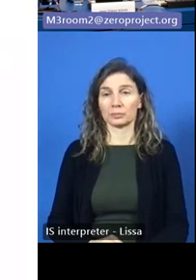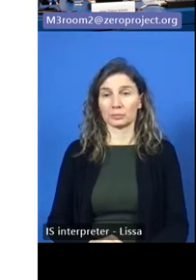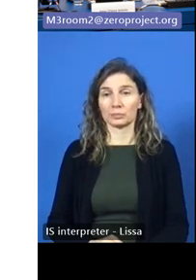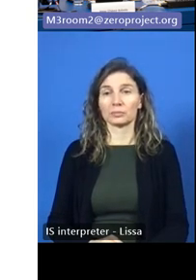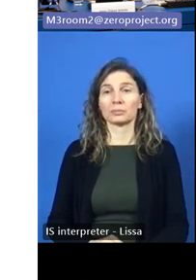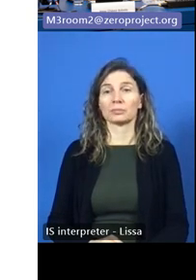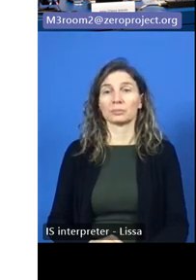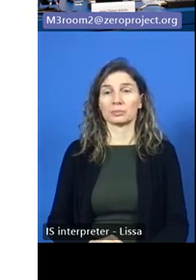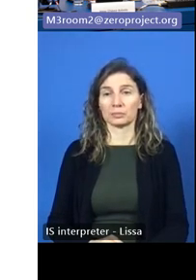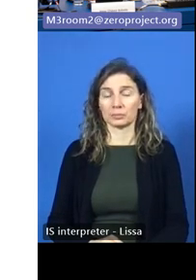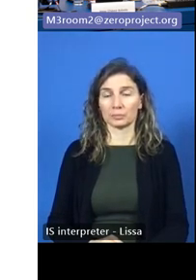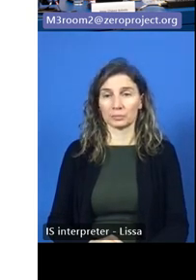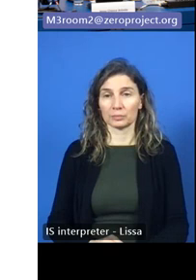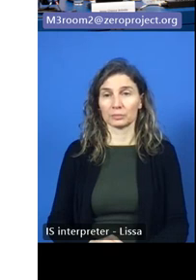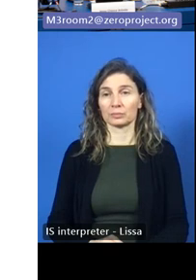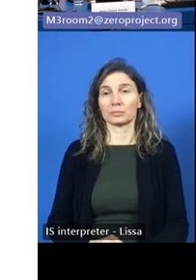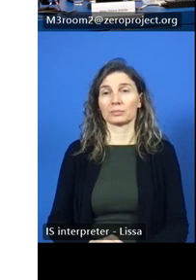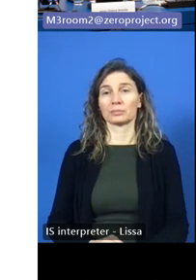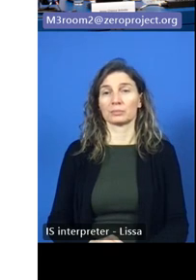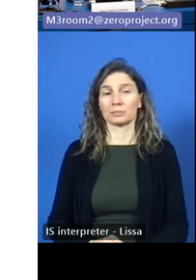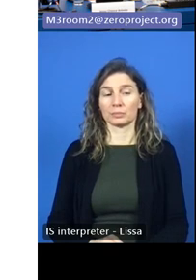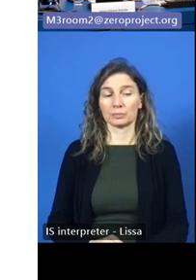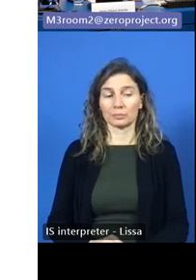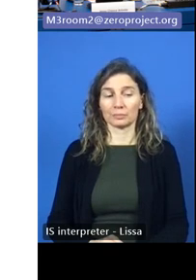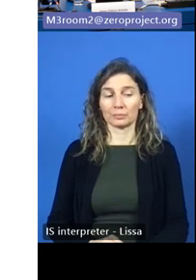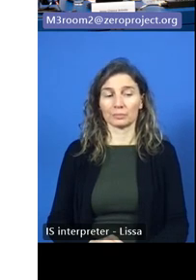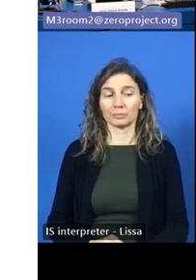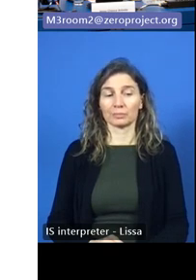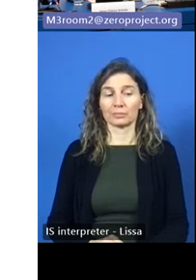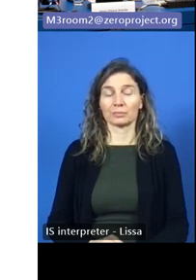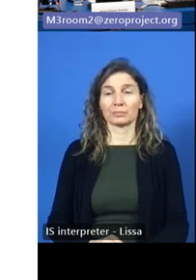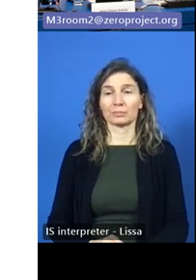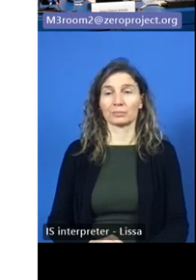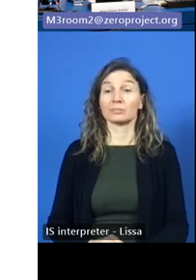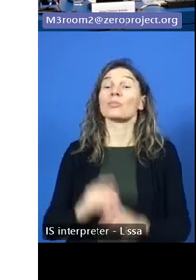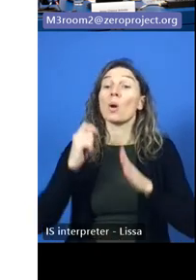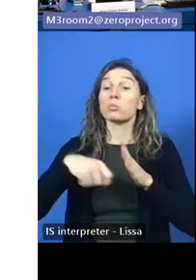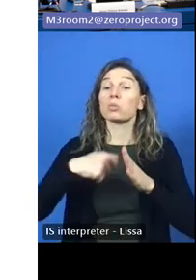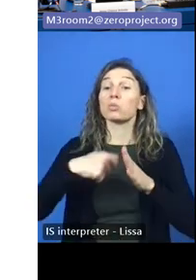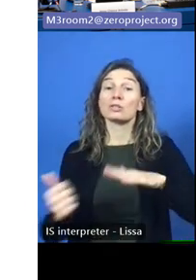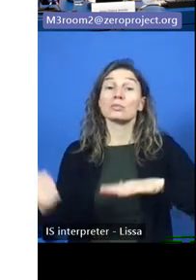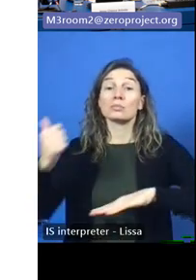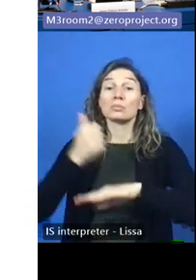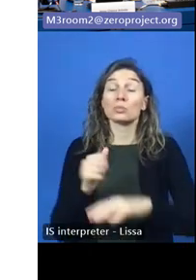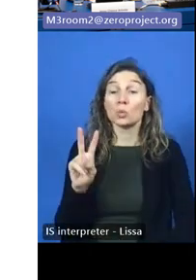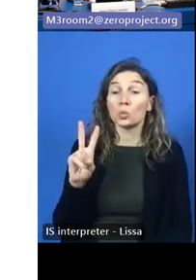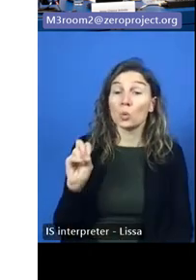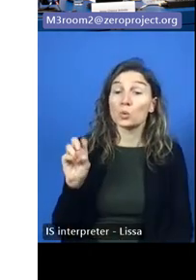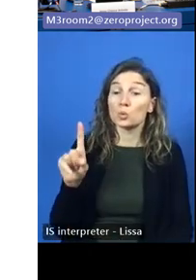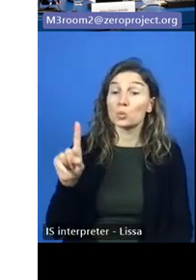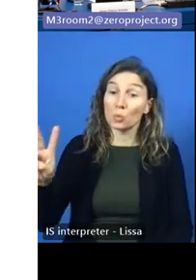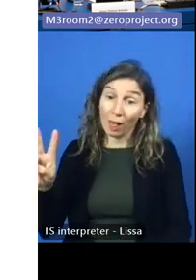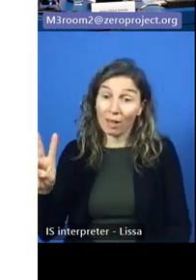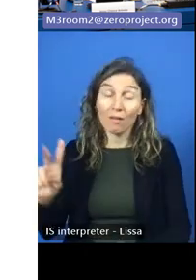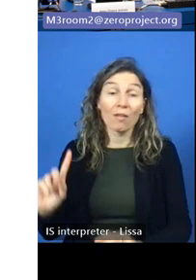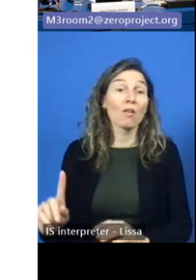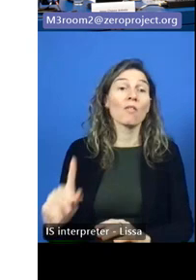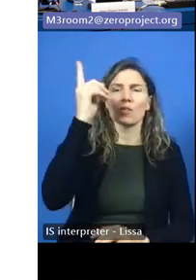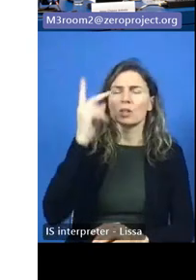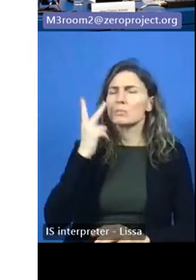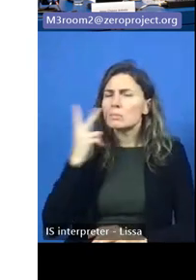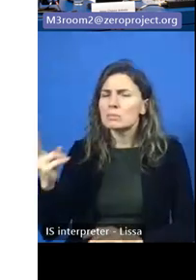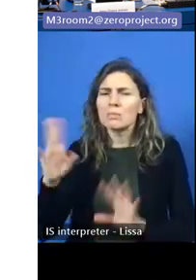señas y menos con una escuela. So the project started in 2012 by identifying these families